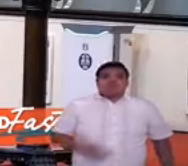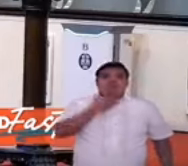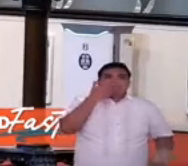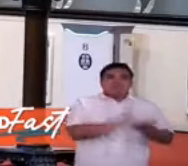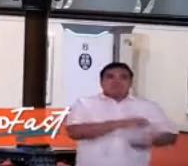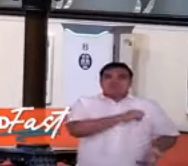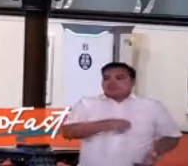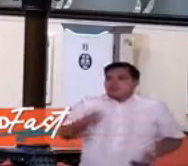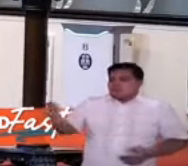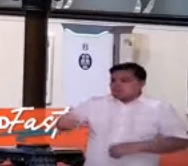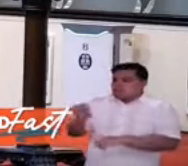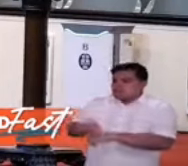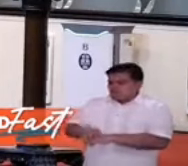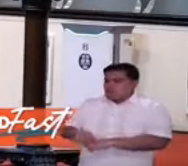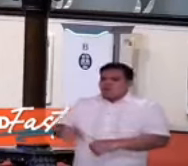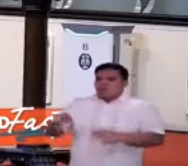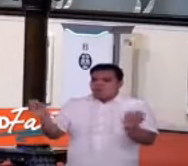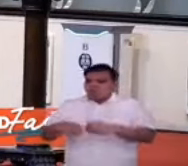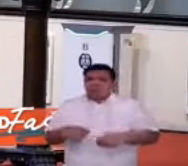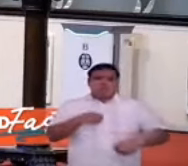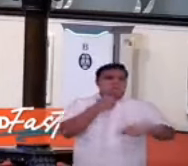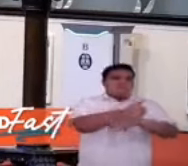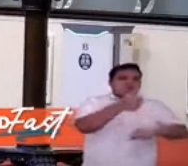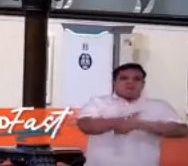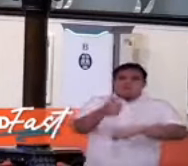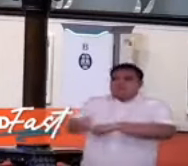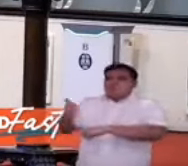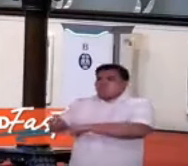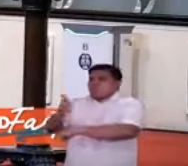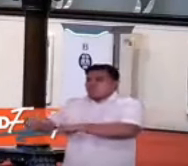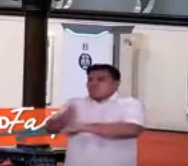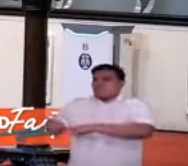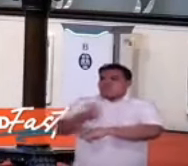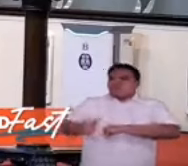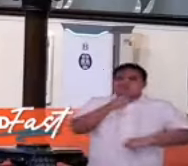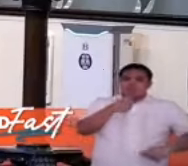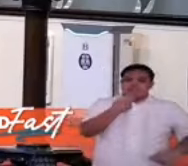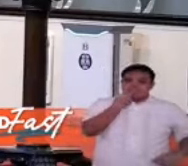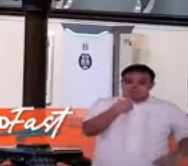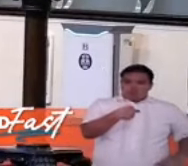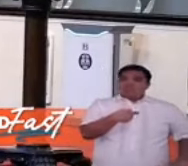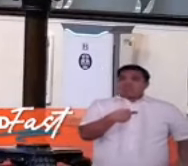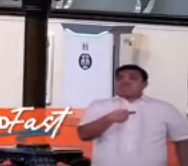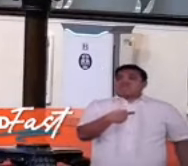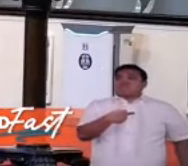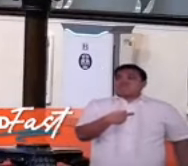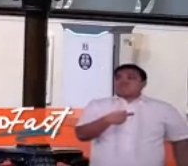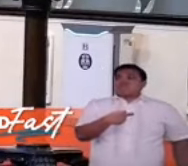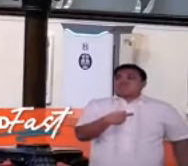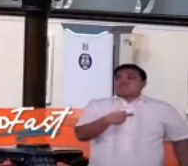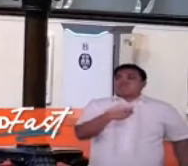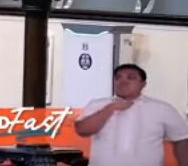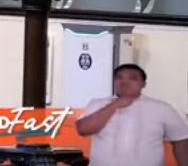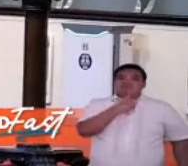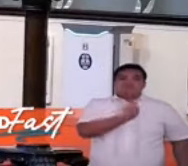They come to office, they become a politician. Anything happens, they don't take the blame for it. They